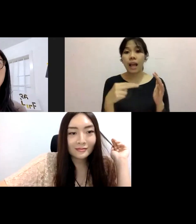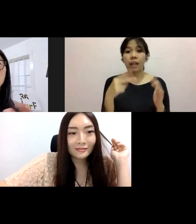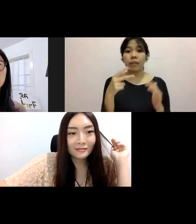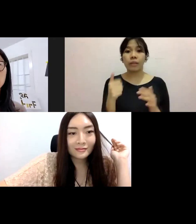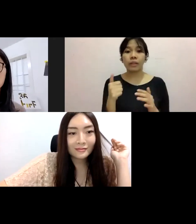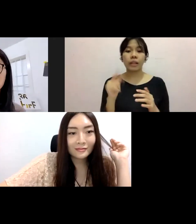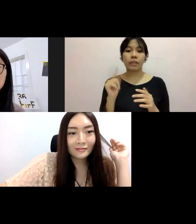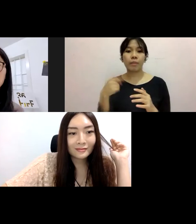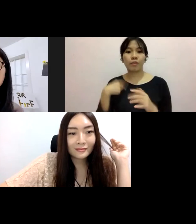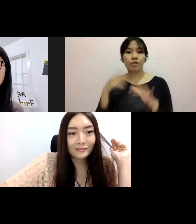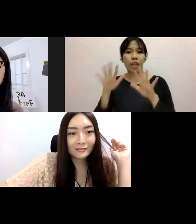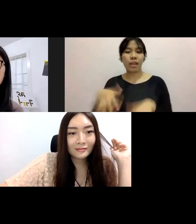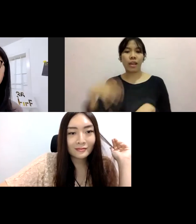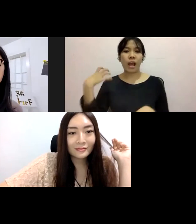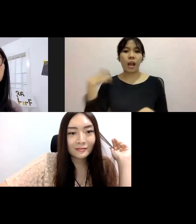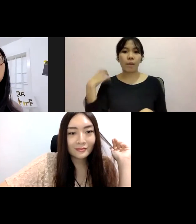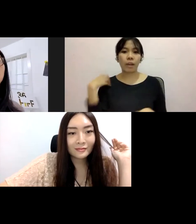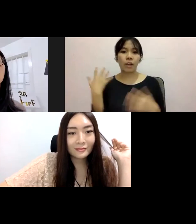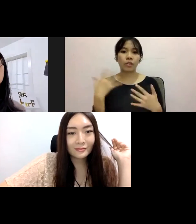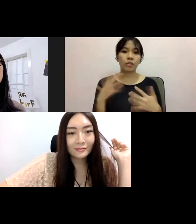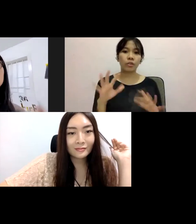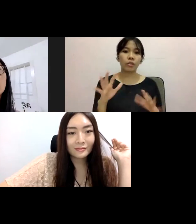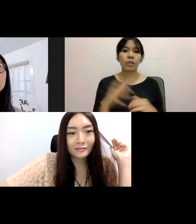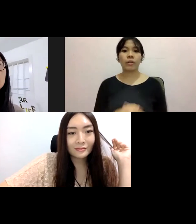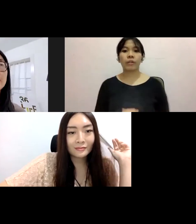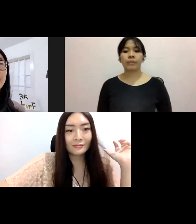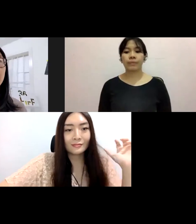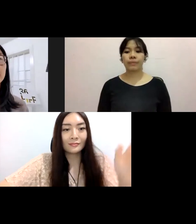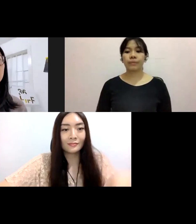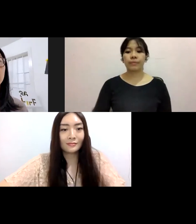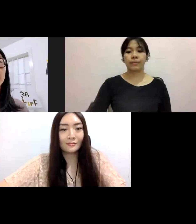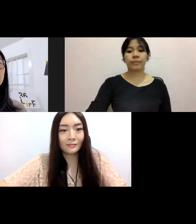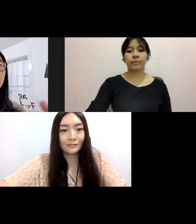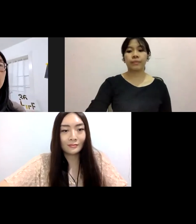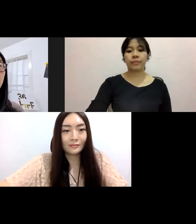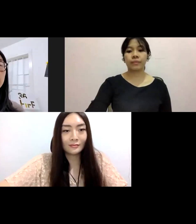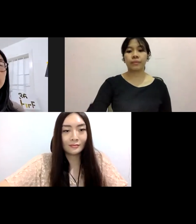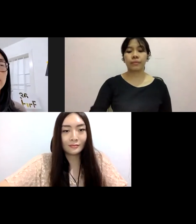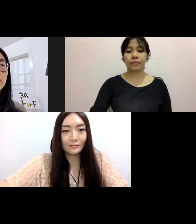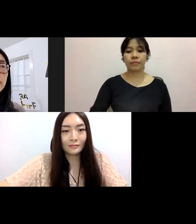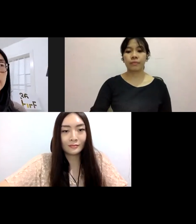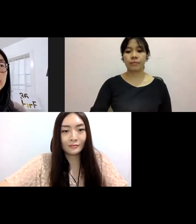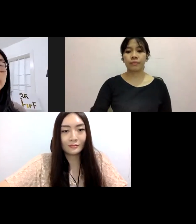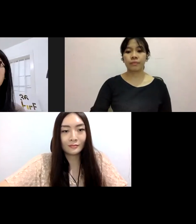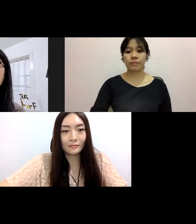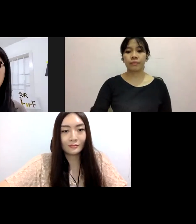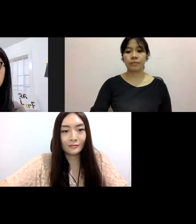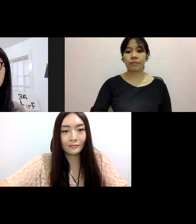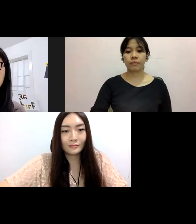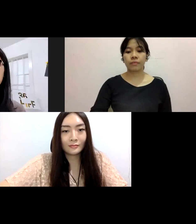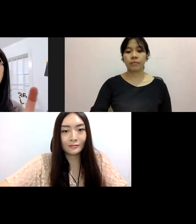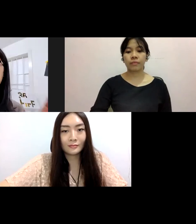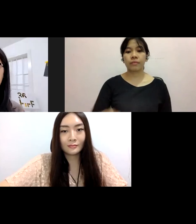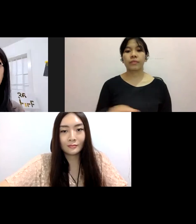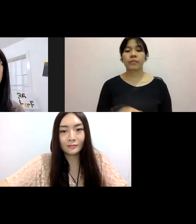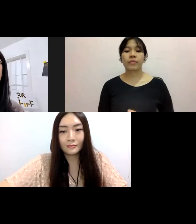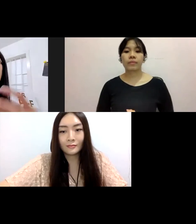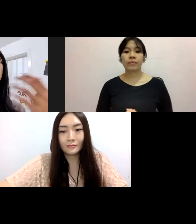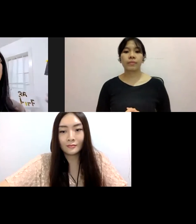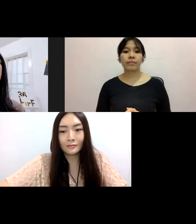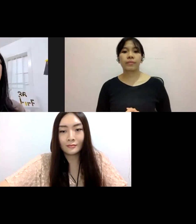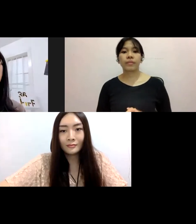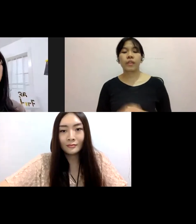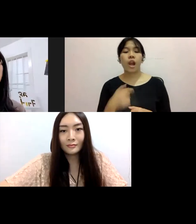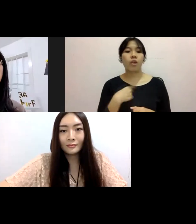to write a really simple letter to them. So I started with that, and then I made a really simple draft of this